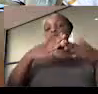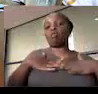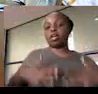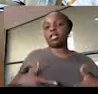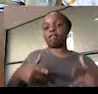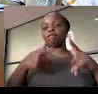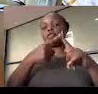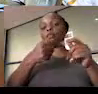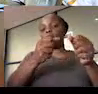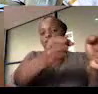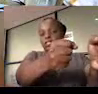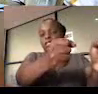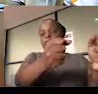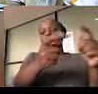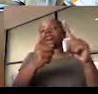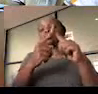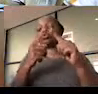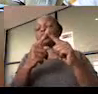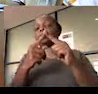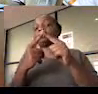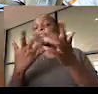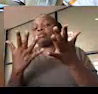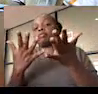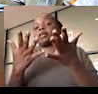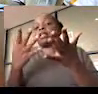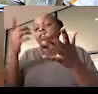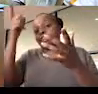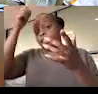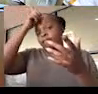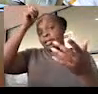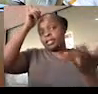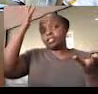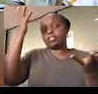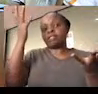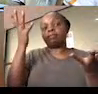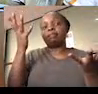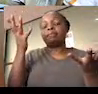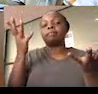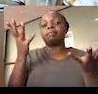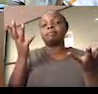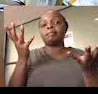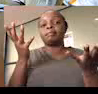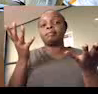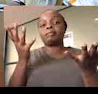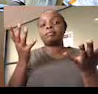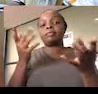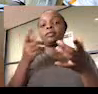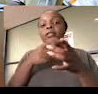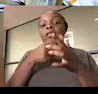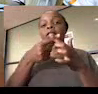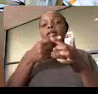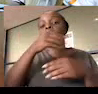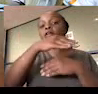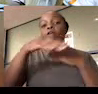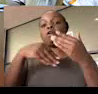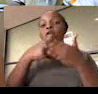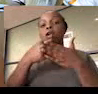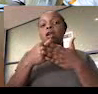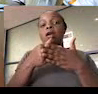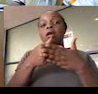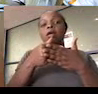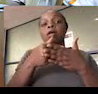31-seater, depending on the many people, friends and the relatives who are traveling with you. And we can also give you 51-seater. It all